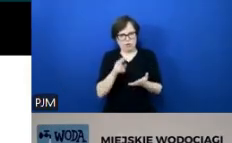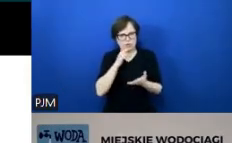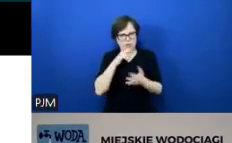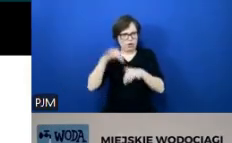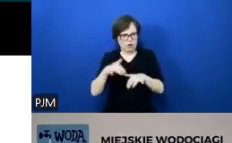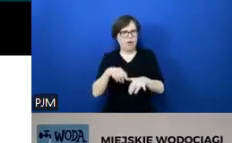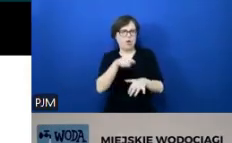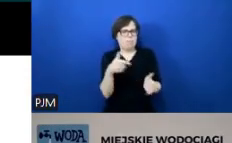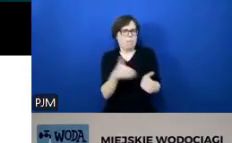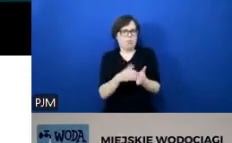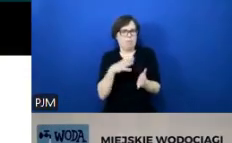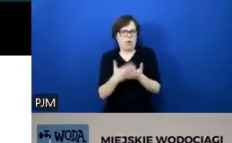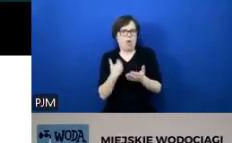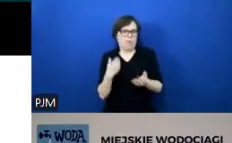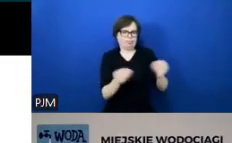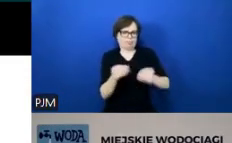deficit of needs.